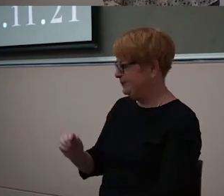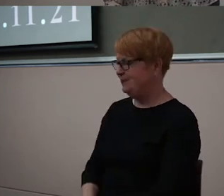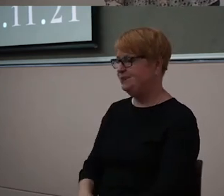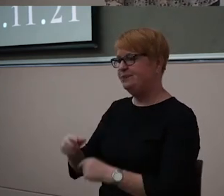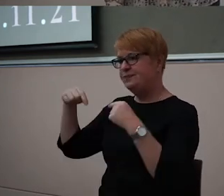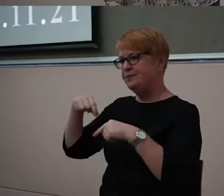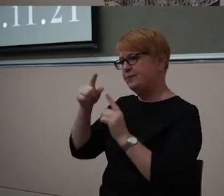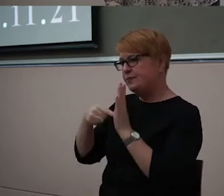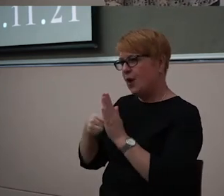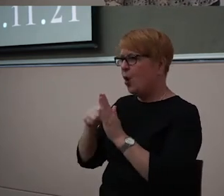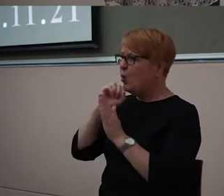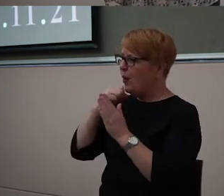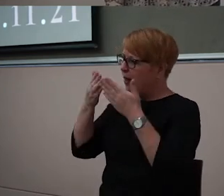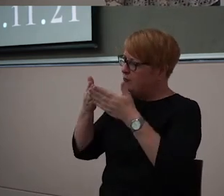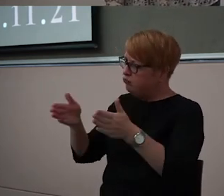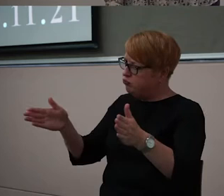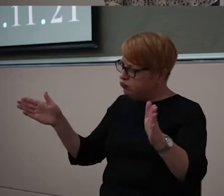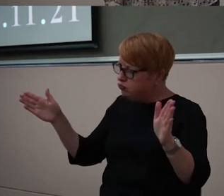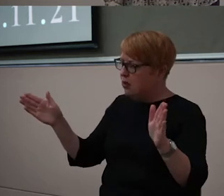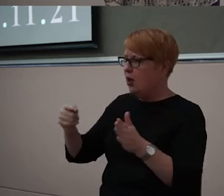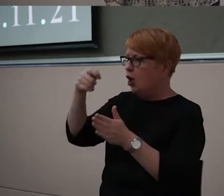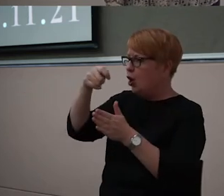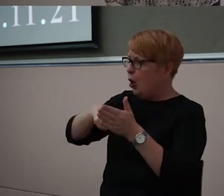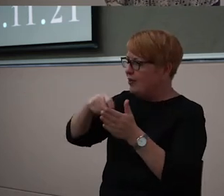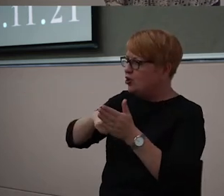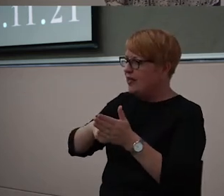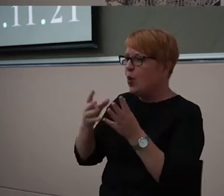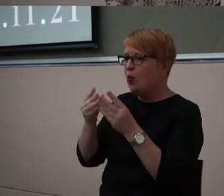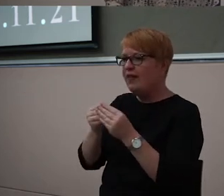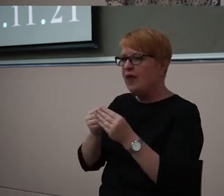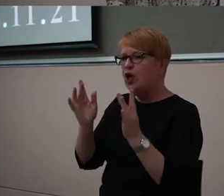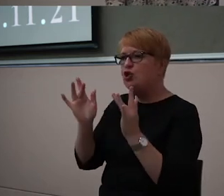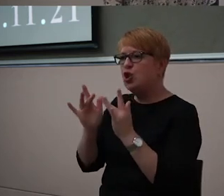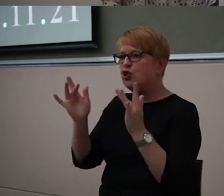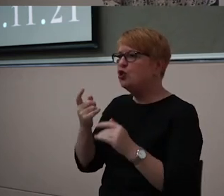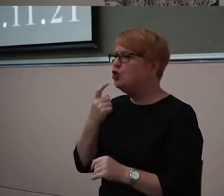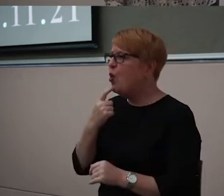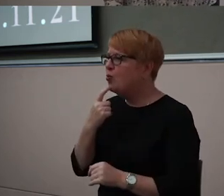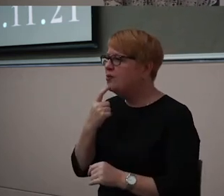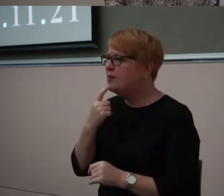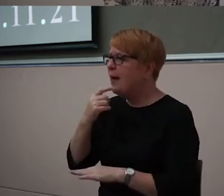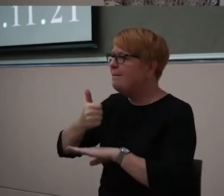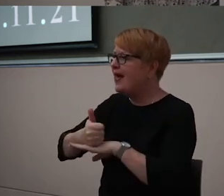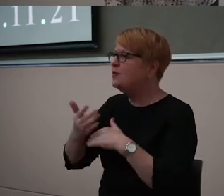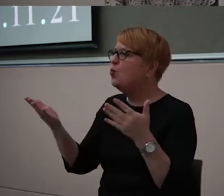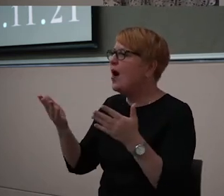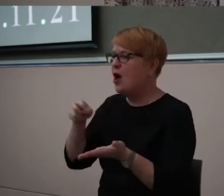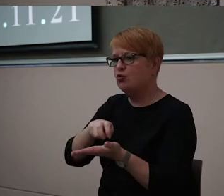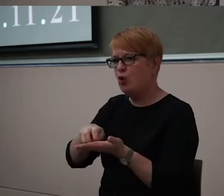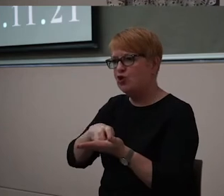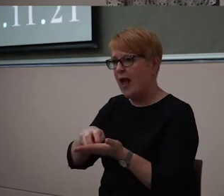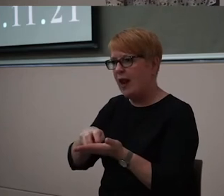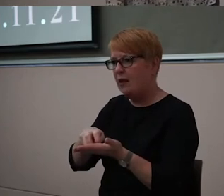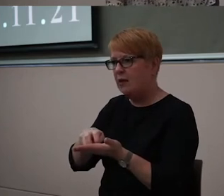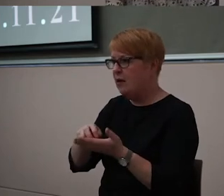on Jasleen's commission at Touchstones in Rochdale, which, if you haven't seen